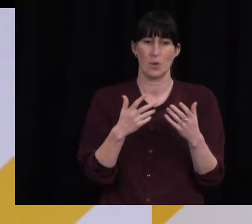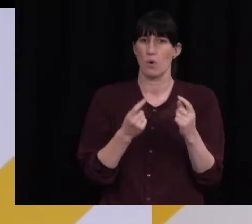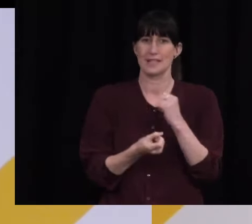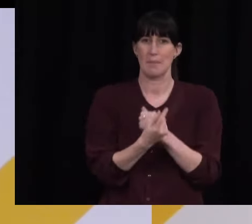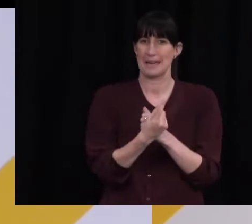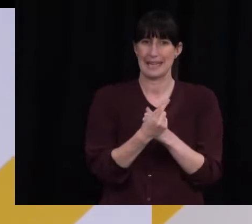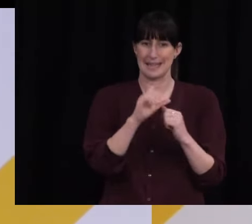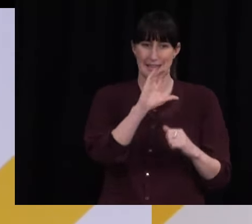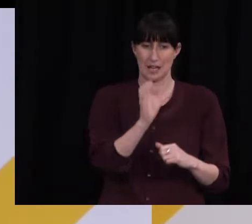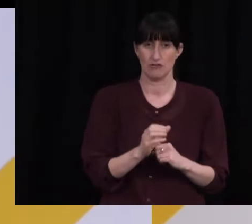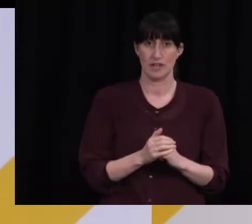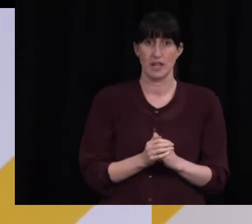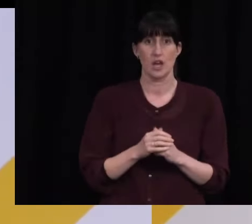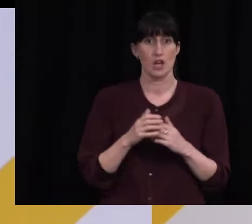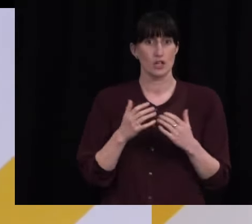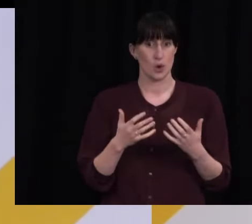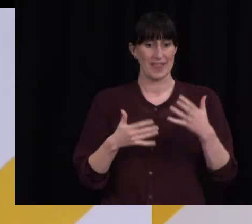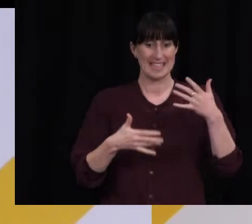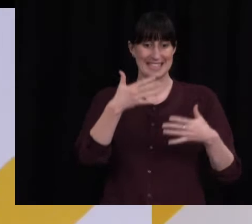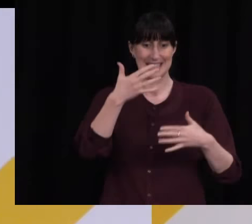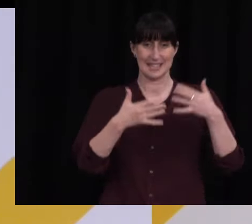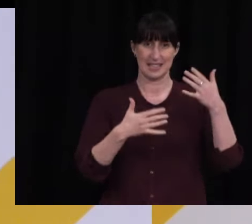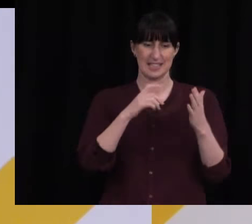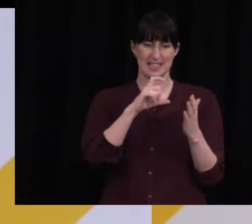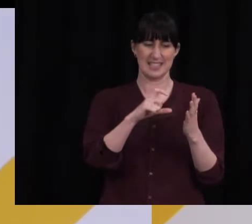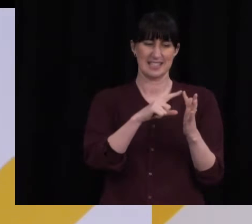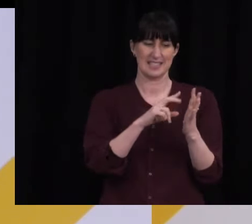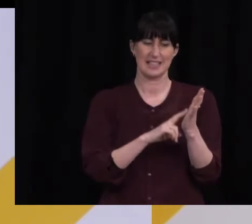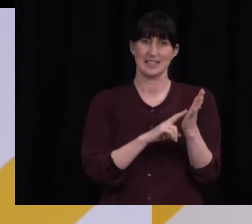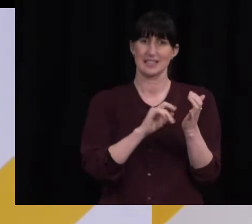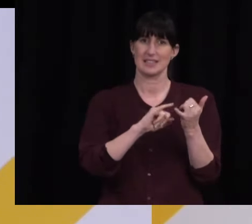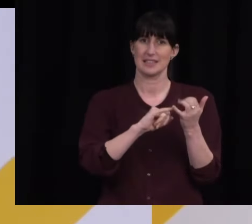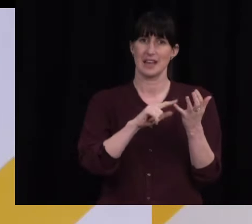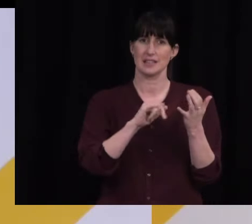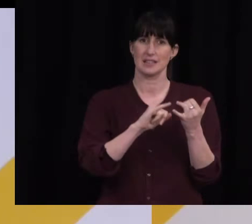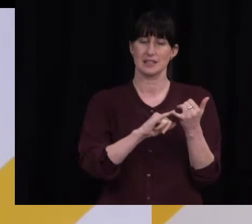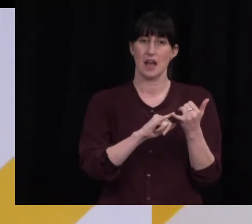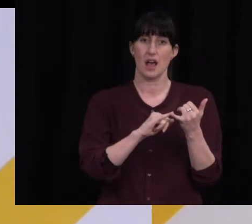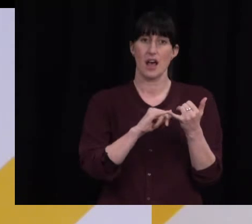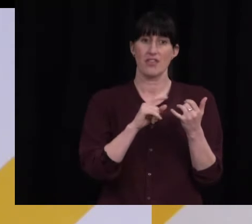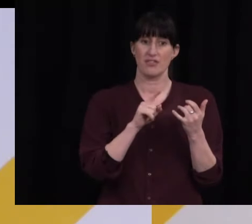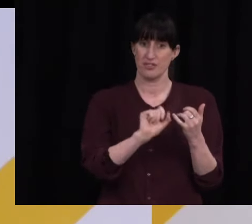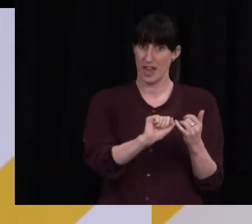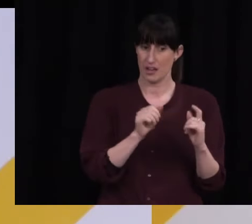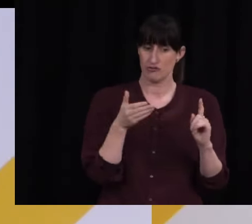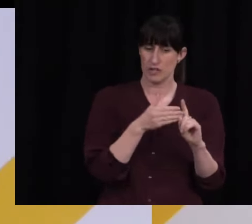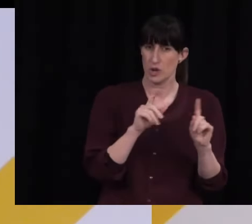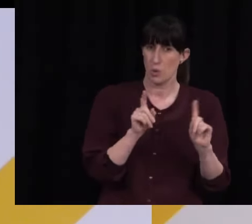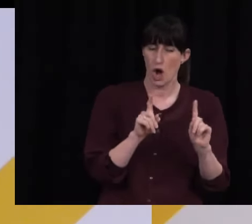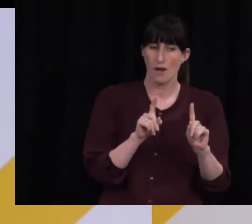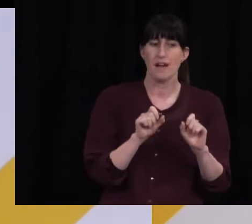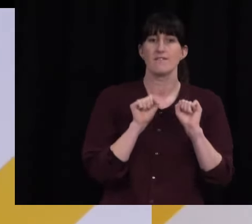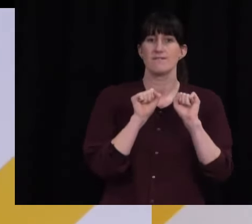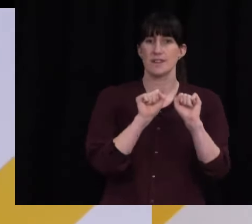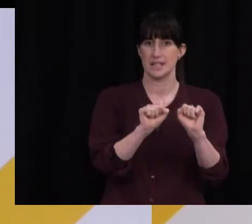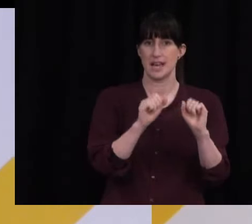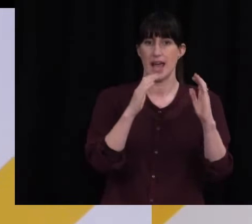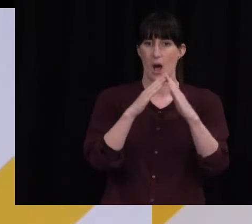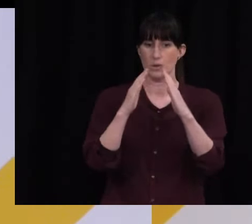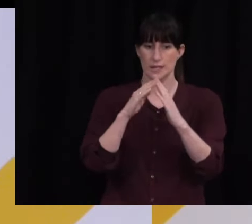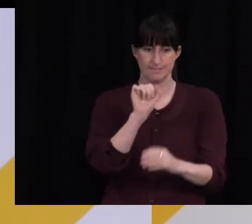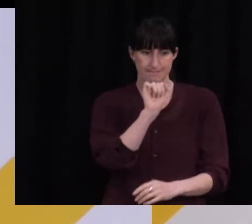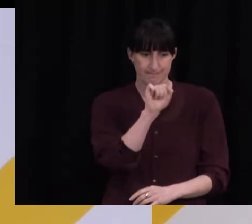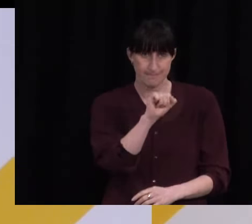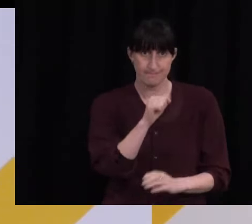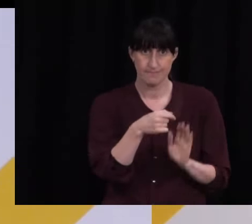entire country. It's really expensive, but it works. How close are you to implementing some kind of national door-to-door thing, or is Oh, no, door-to-door is